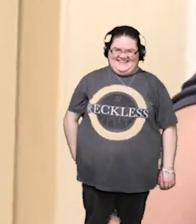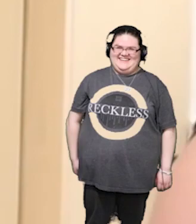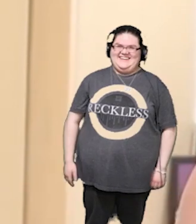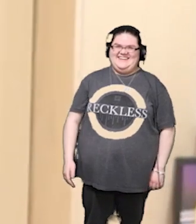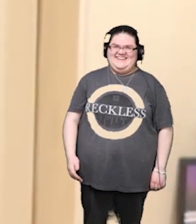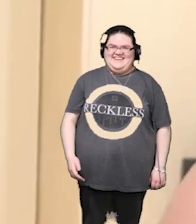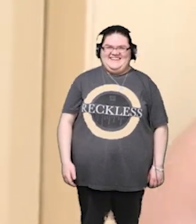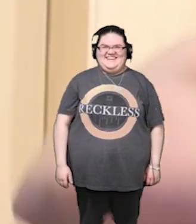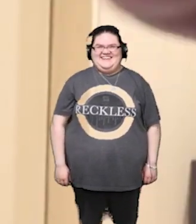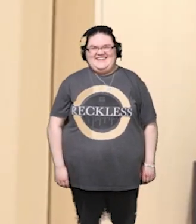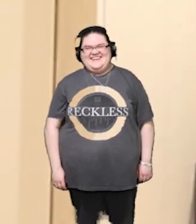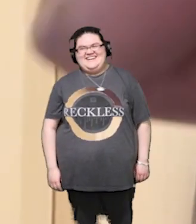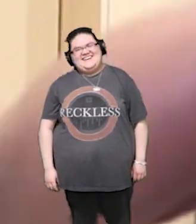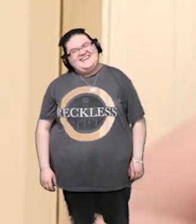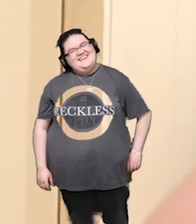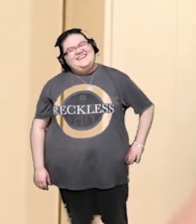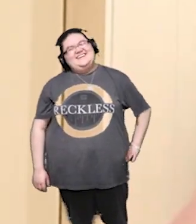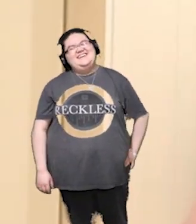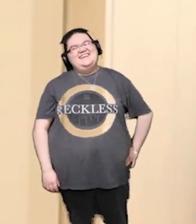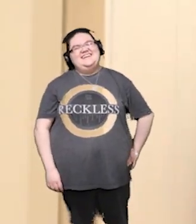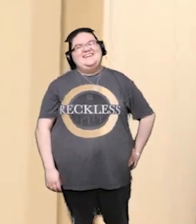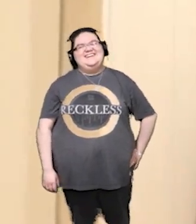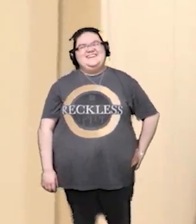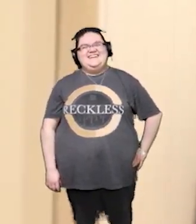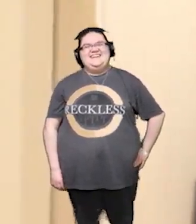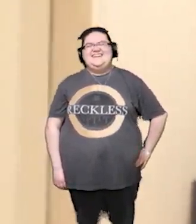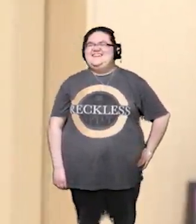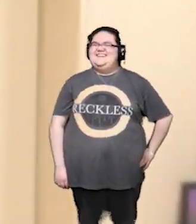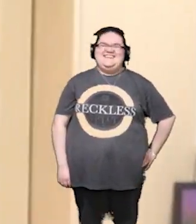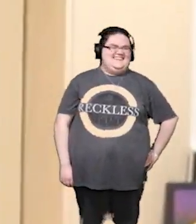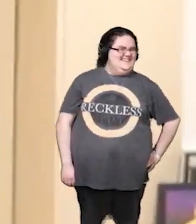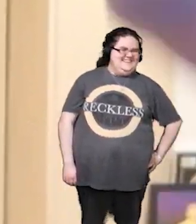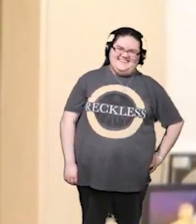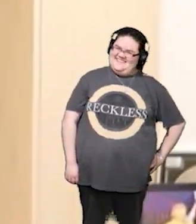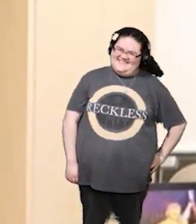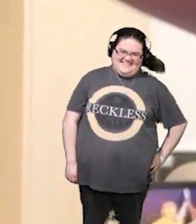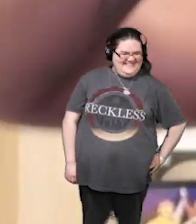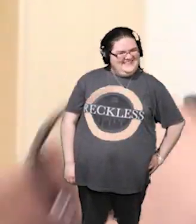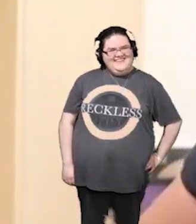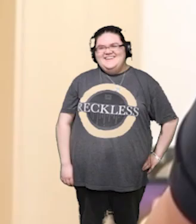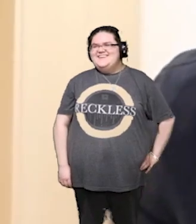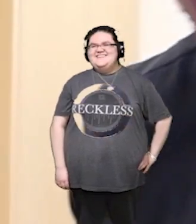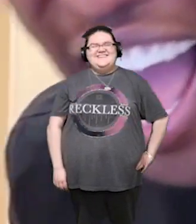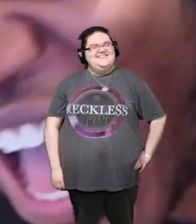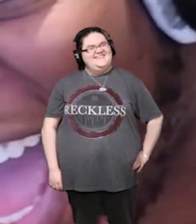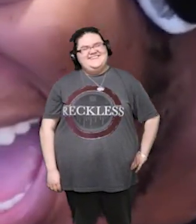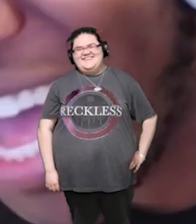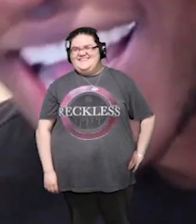need to build some shit to reflect them rays back into space.